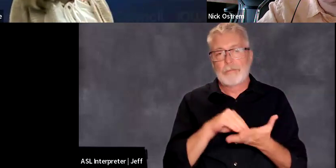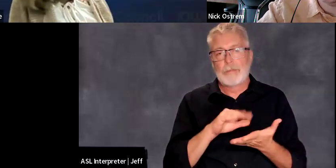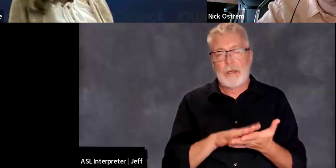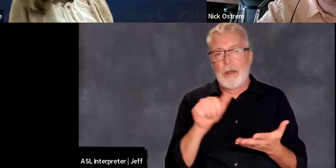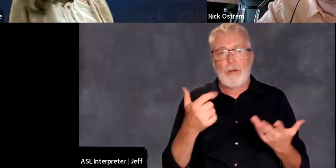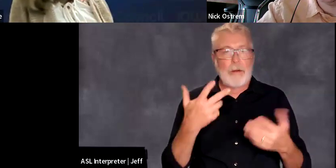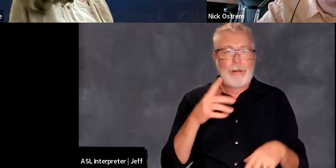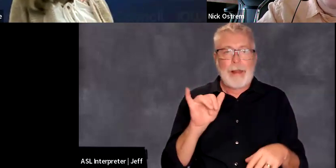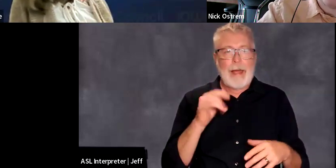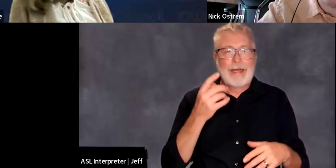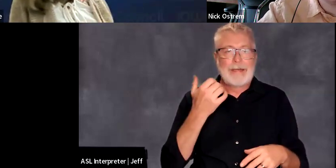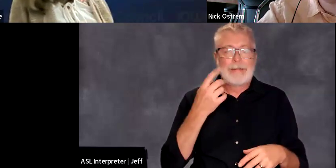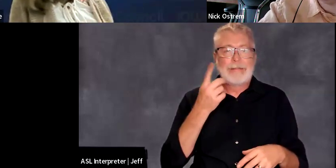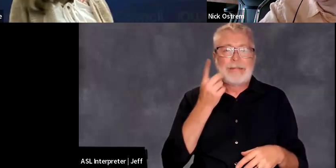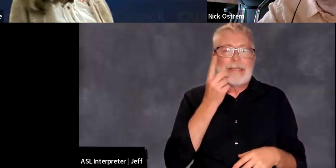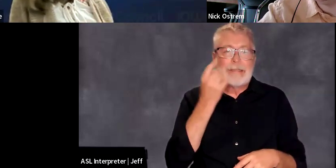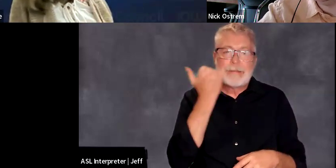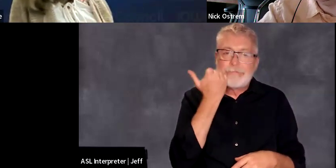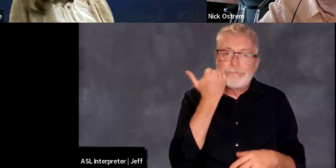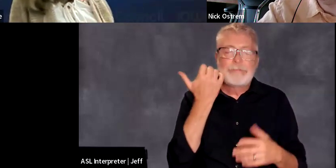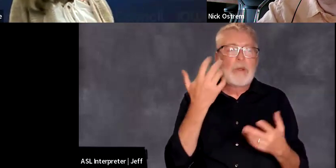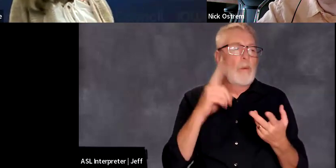dental insurance, additional providers,